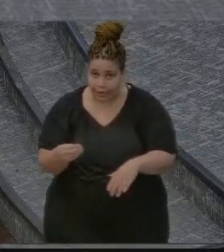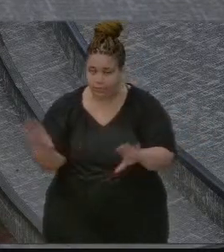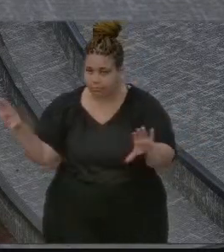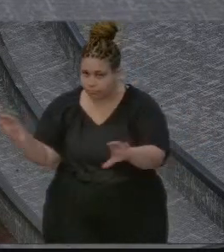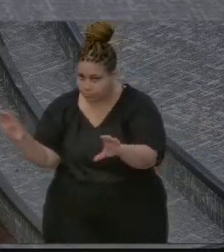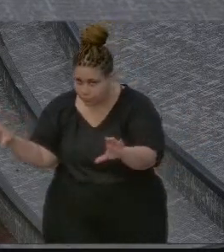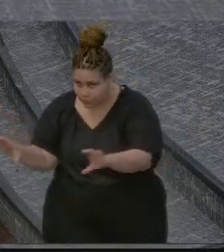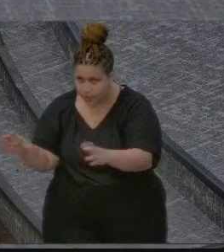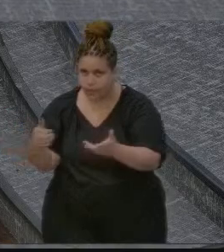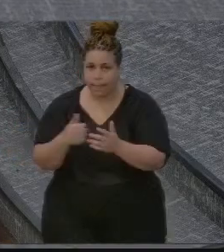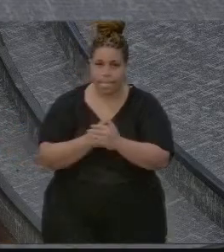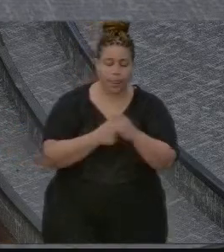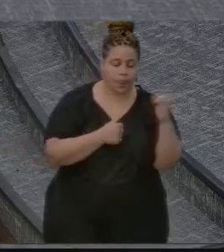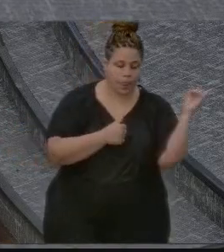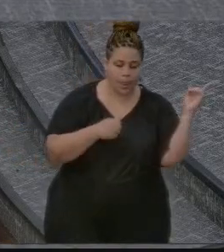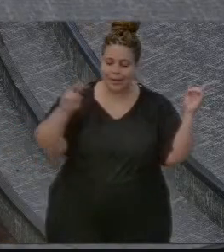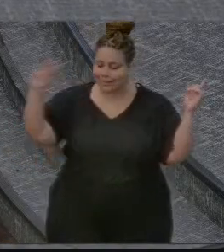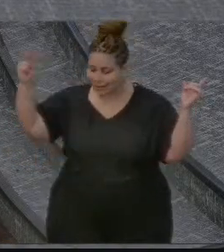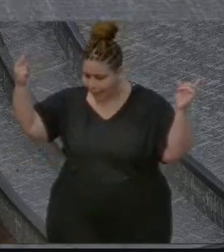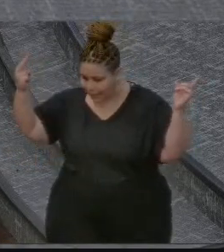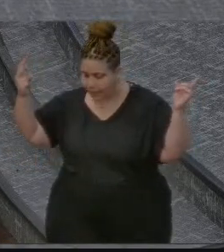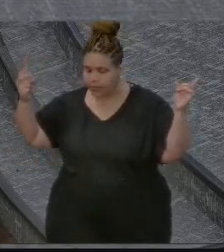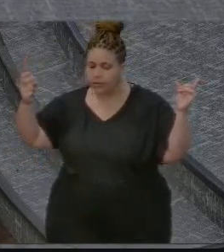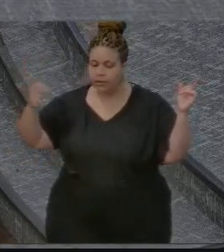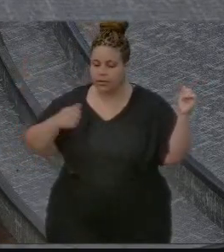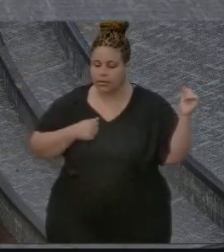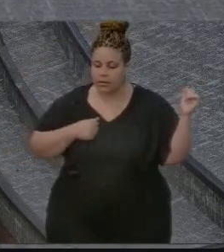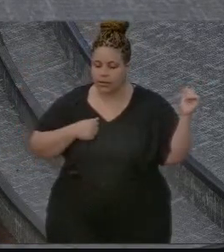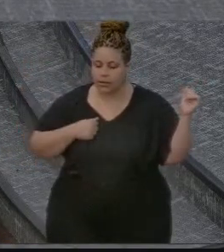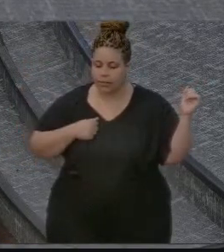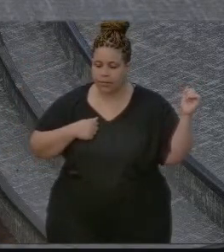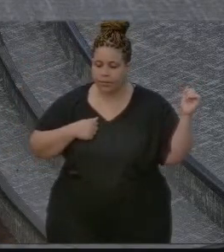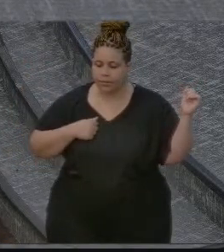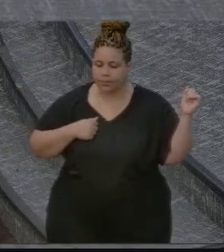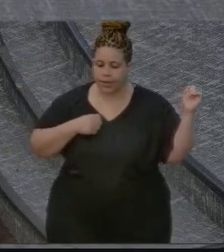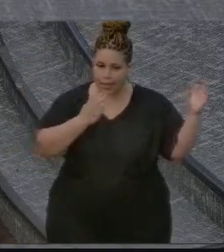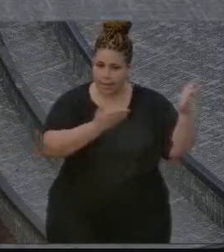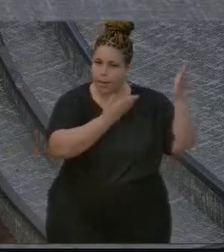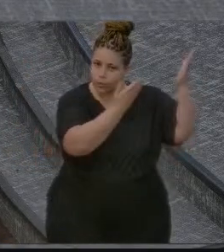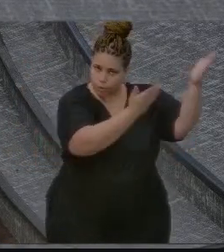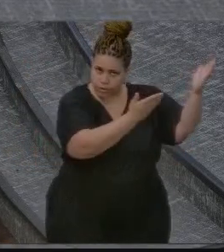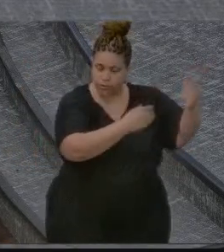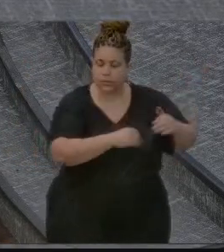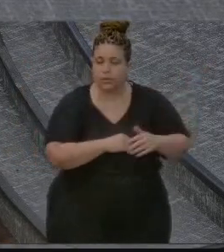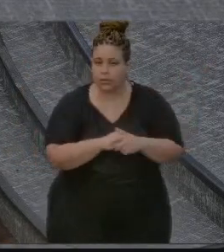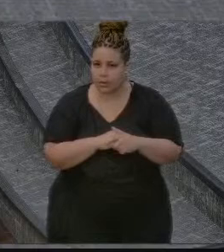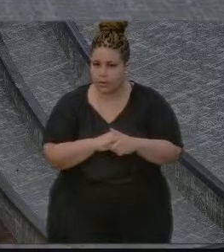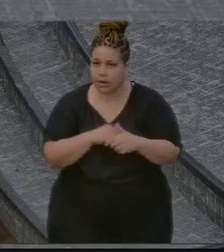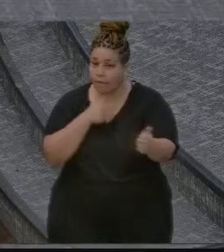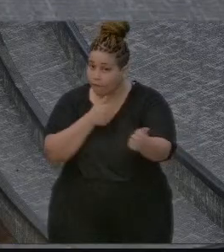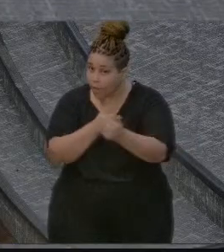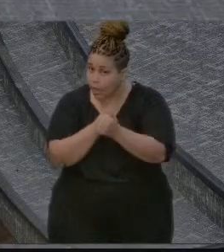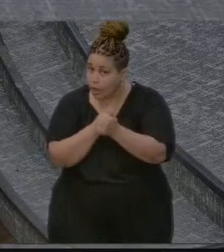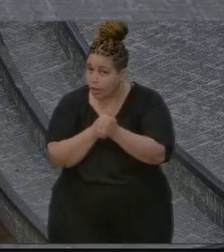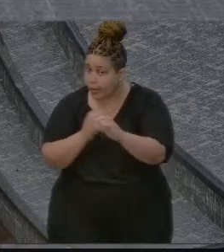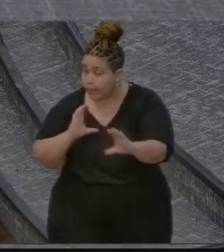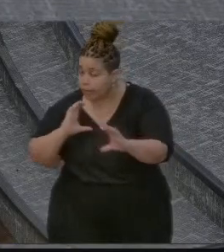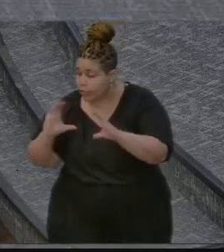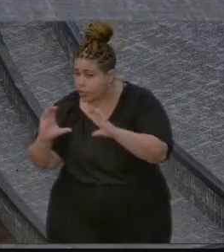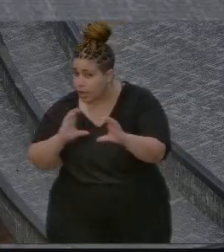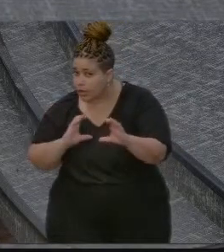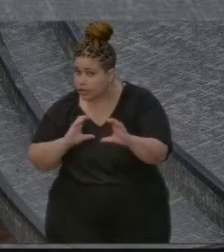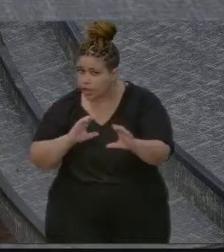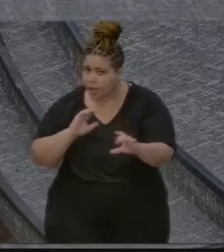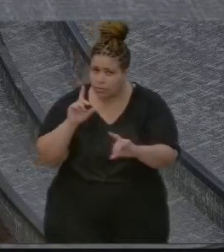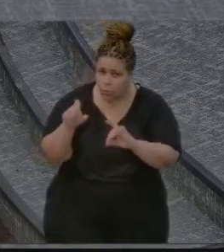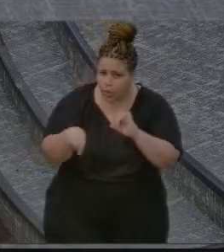Second. Okay, so we have a motion and a second. Follow-up conversation or questions